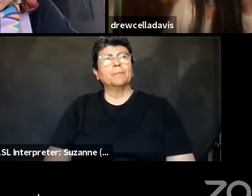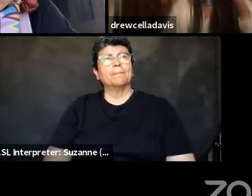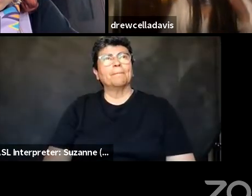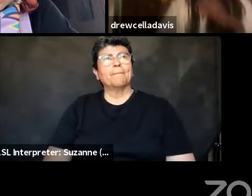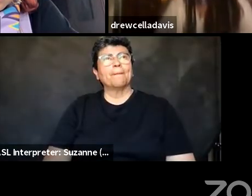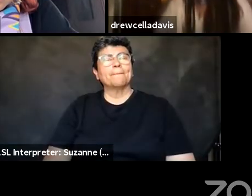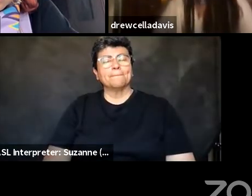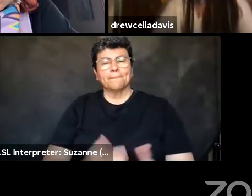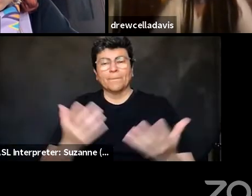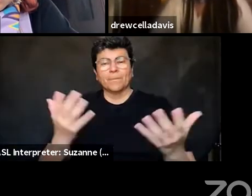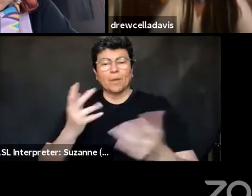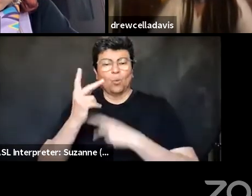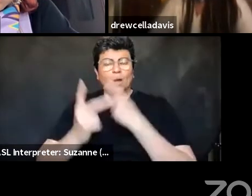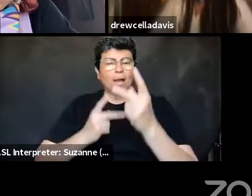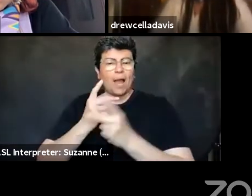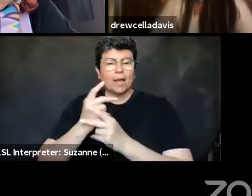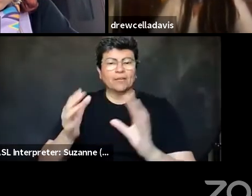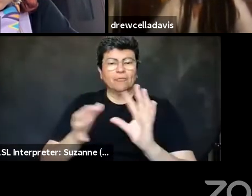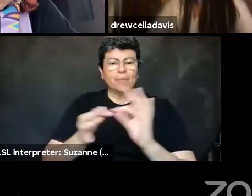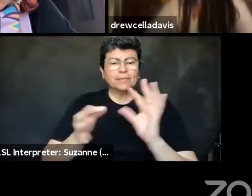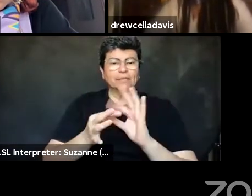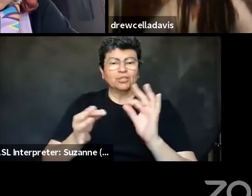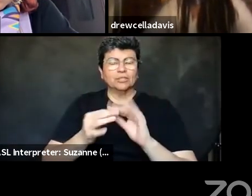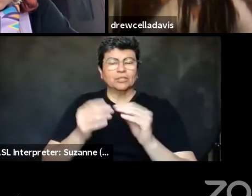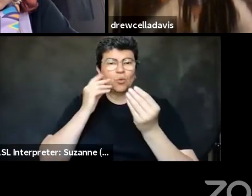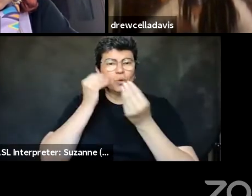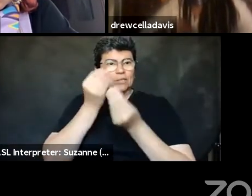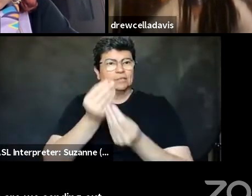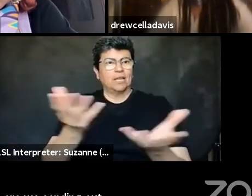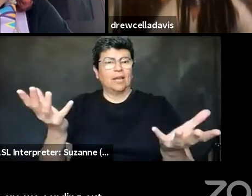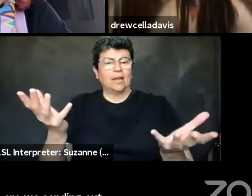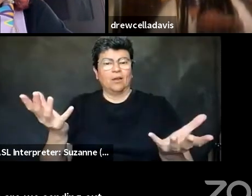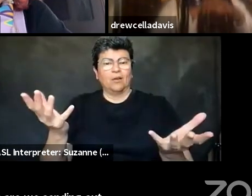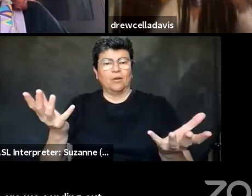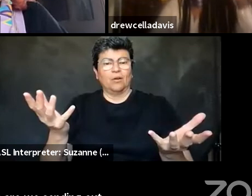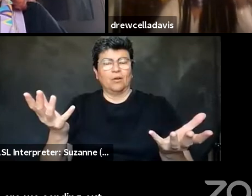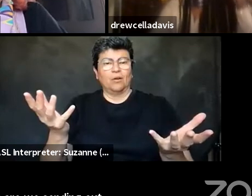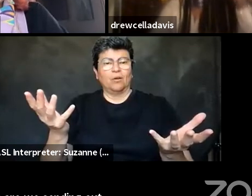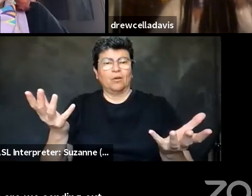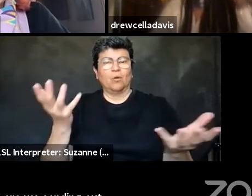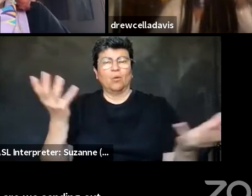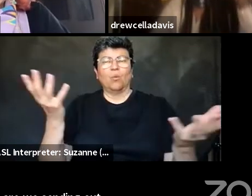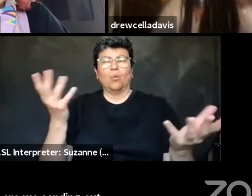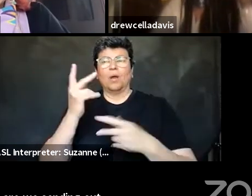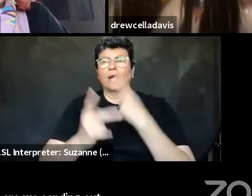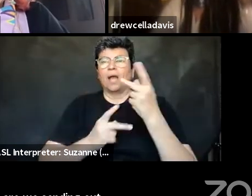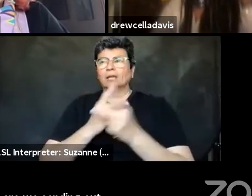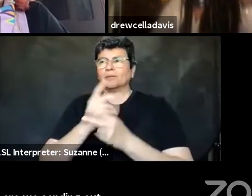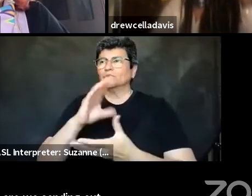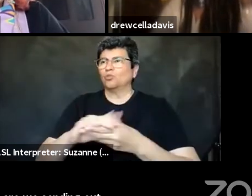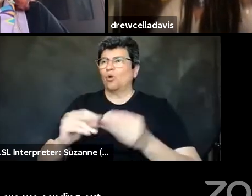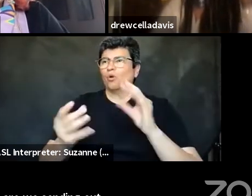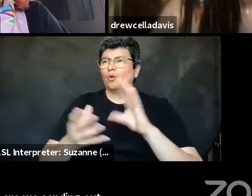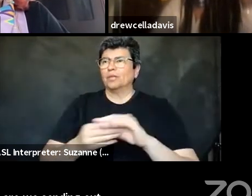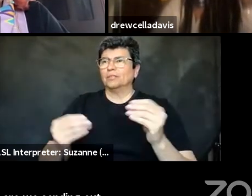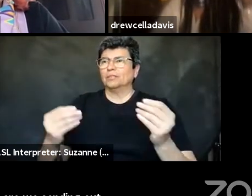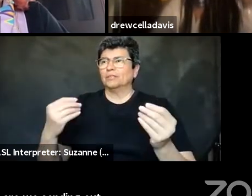what kinds of messages are we sending out, and what kind of stories are we telling. And